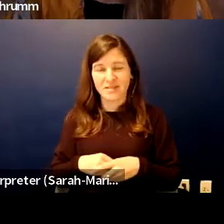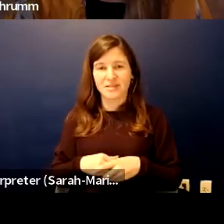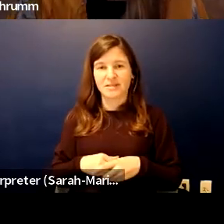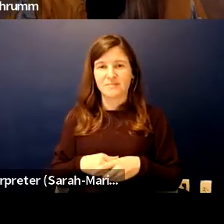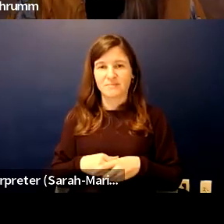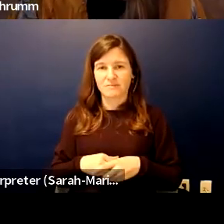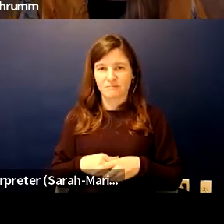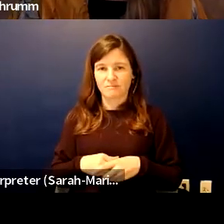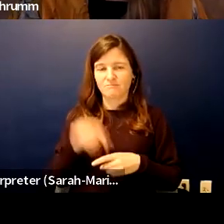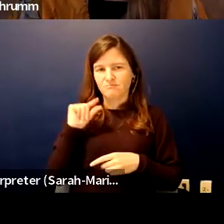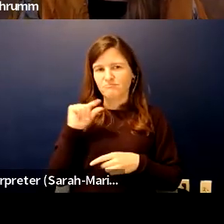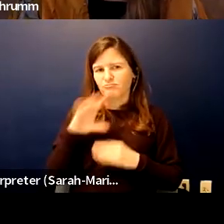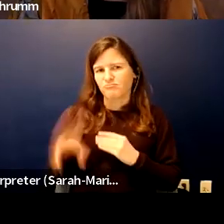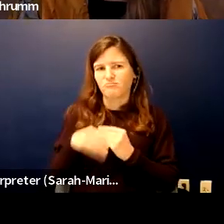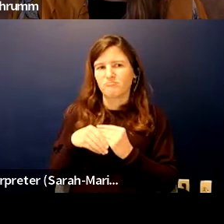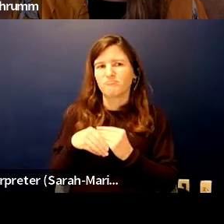A little bit of jumping off.